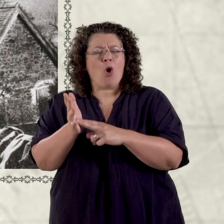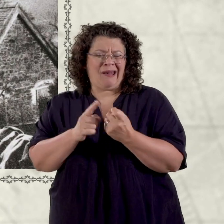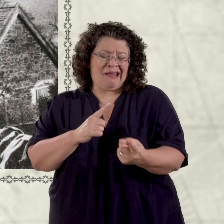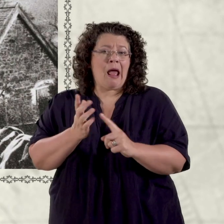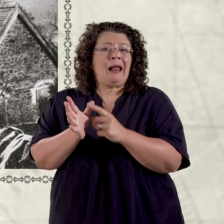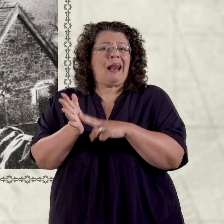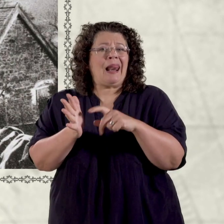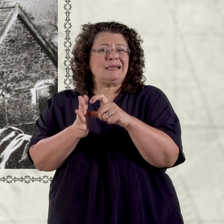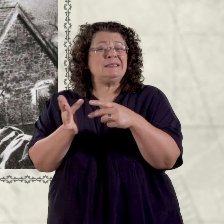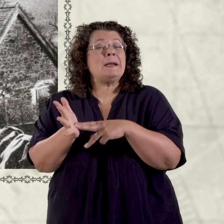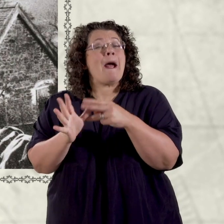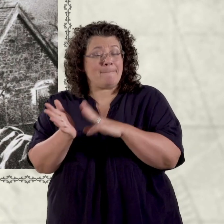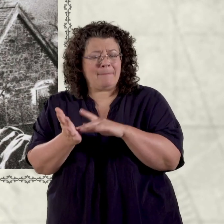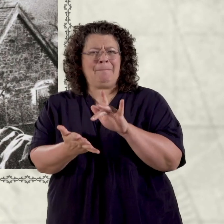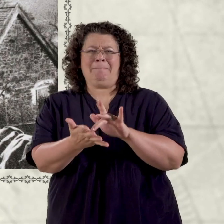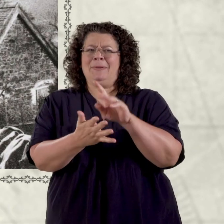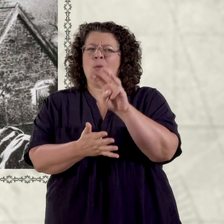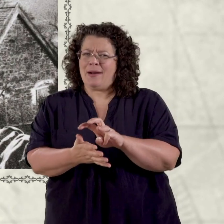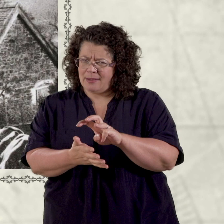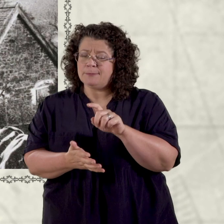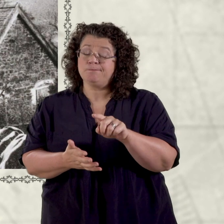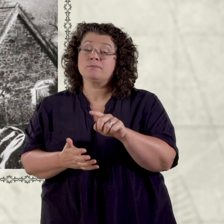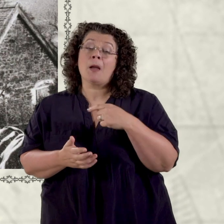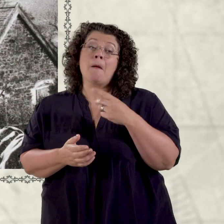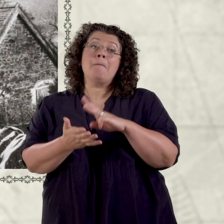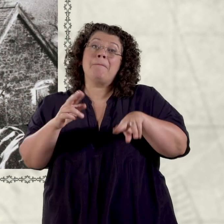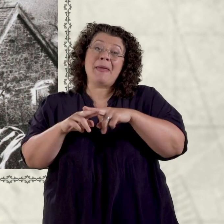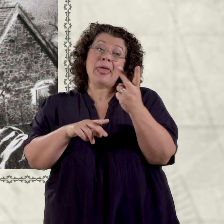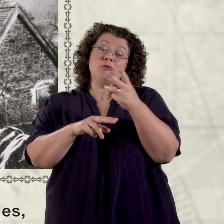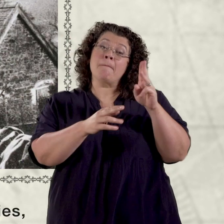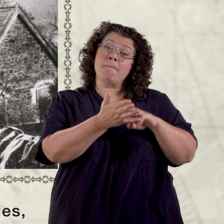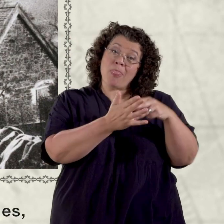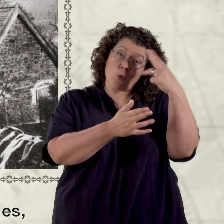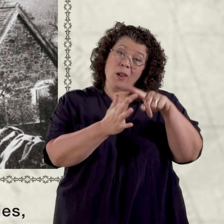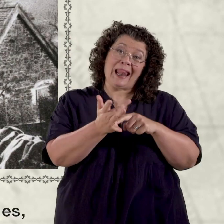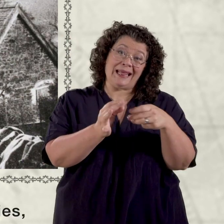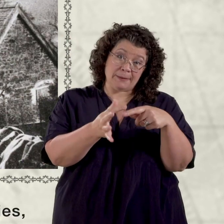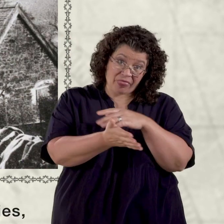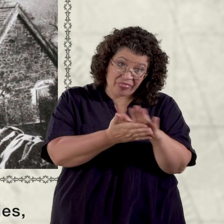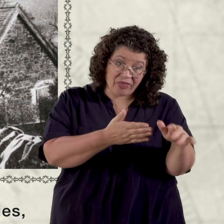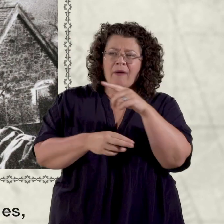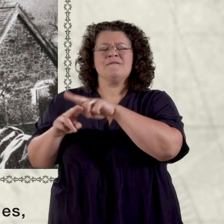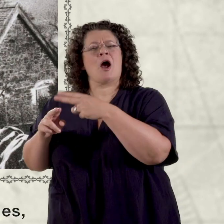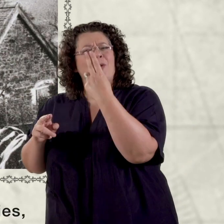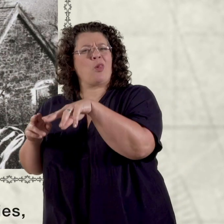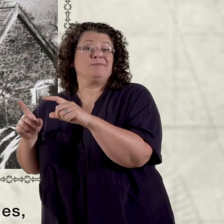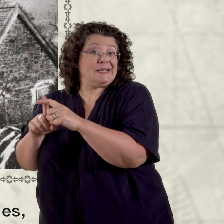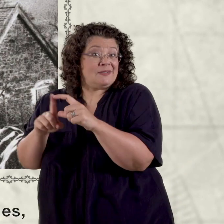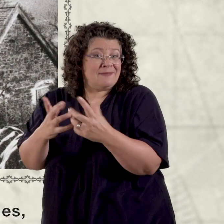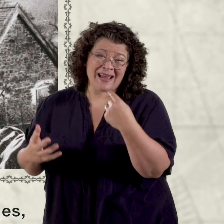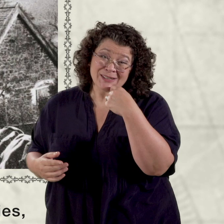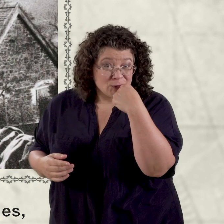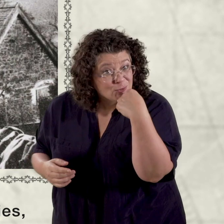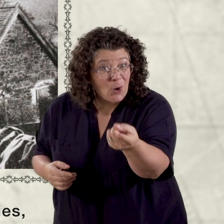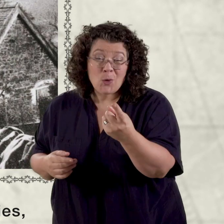son for Elizabeth and David Davies. So my father was also called David Davies. Well, I said there was a lot